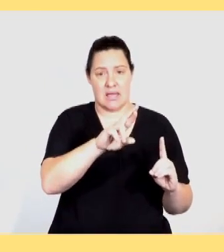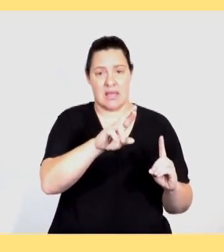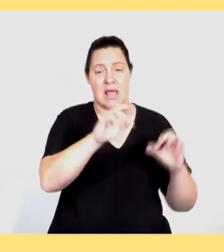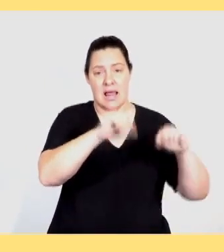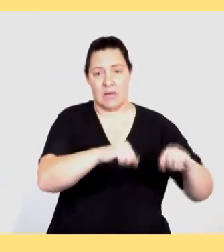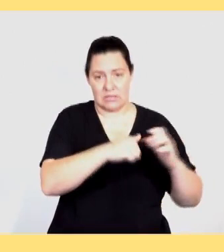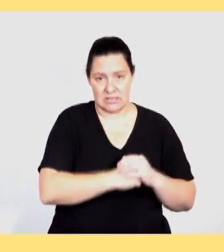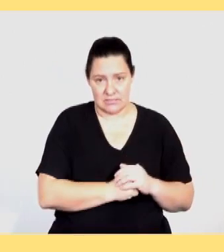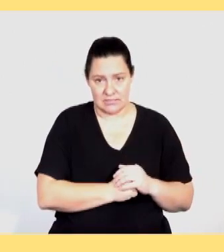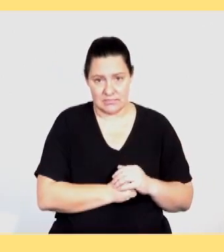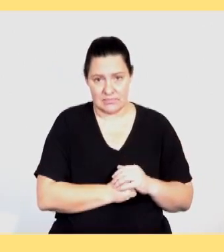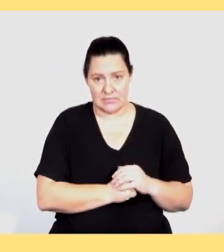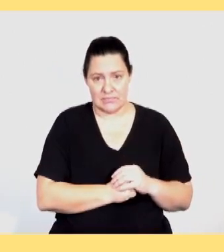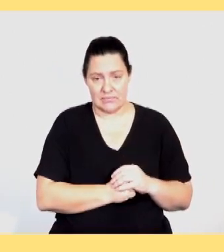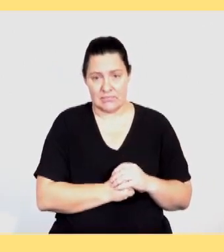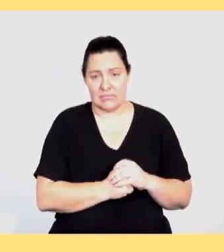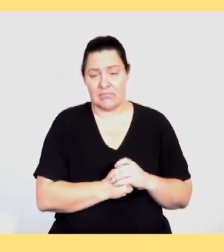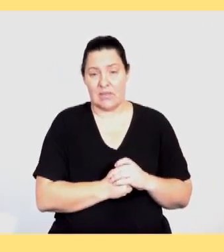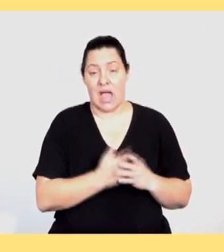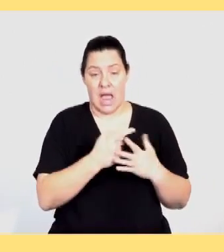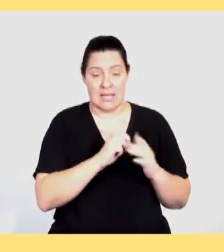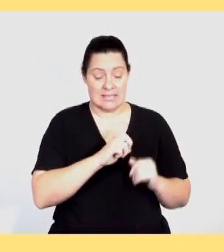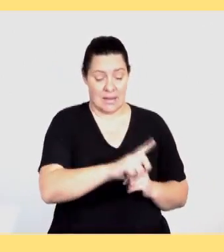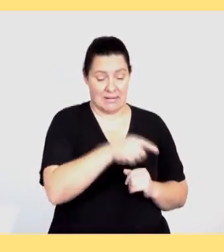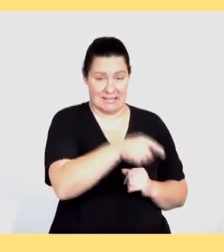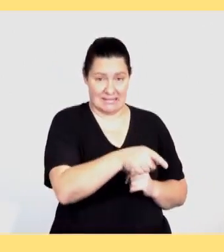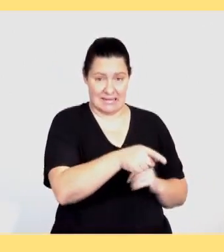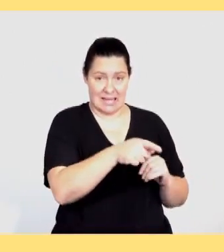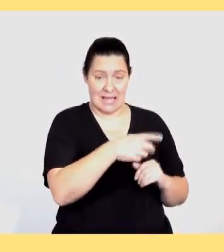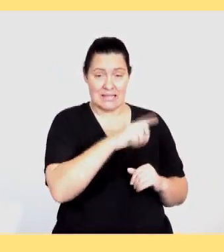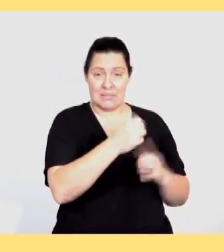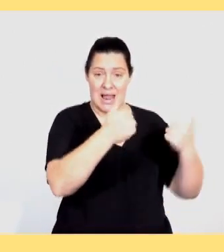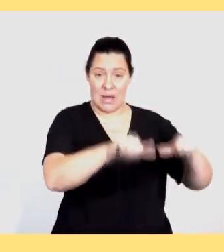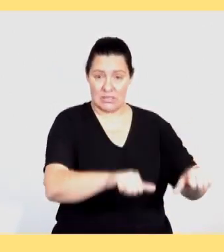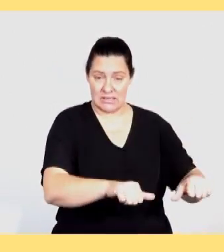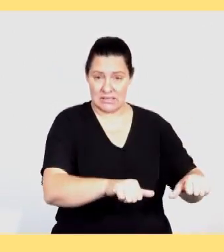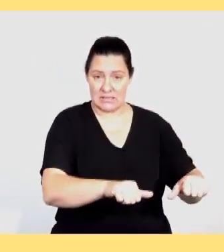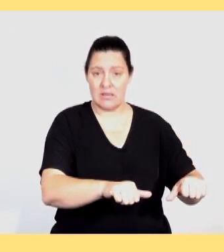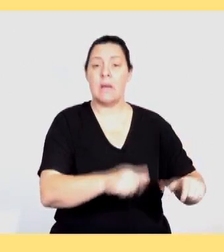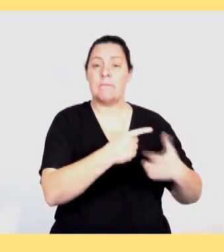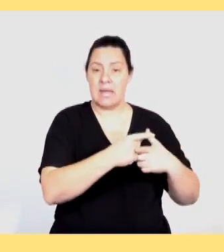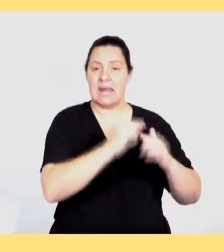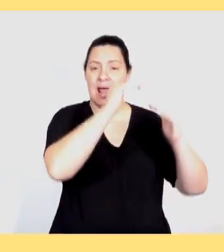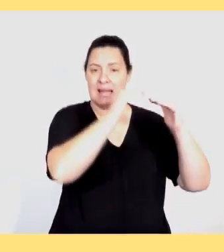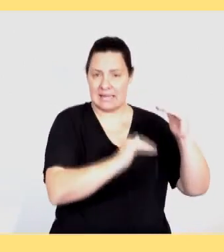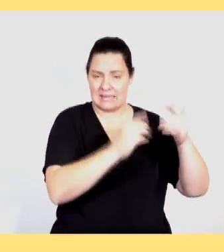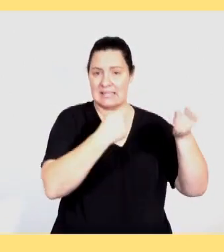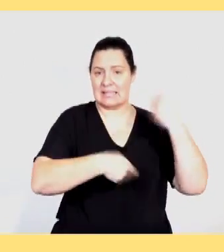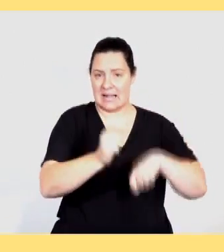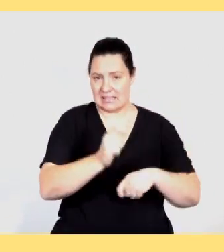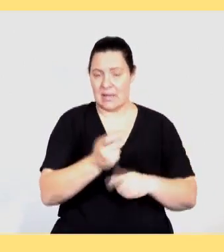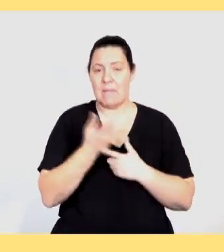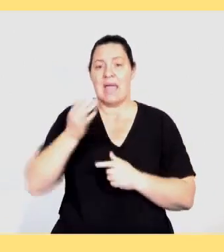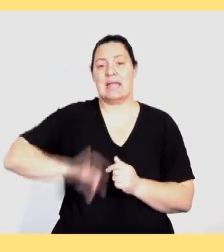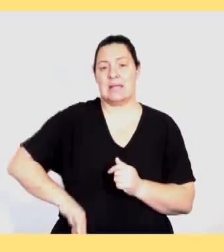Debtors, allowances. And once I debit my debtors allowances, remember, it is decreasing my